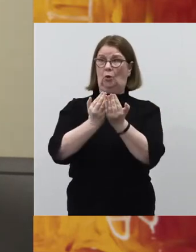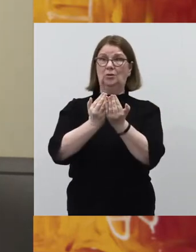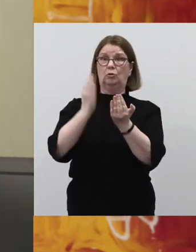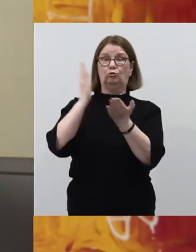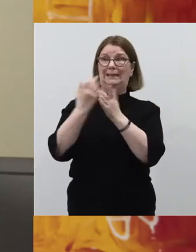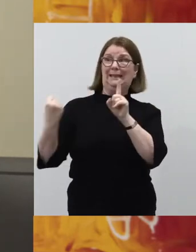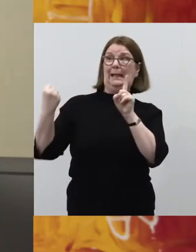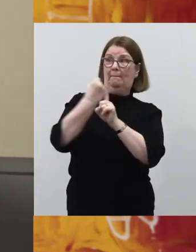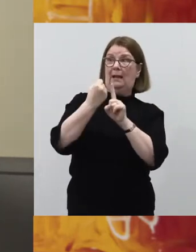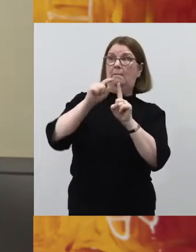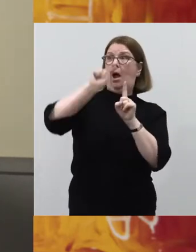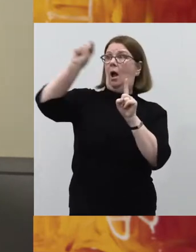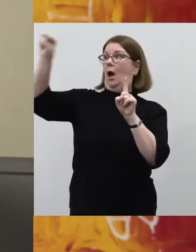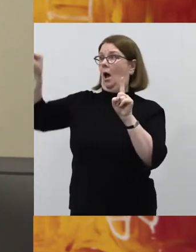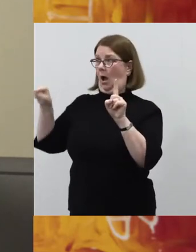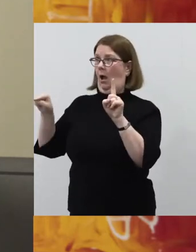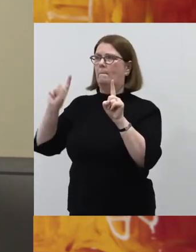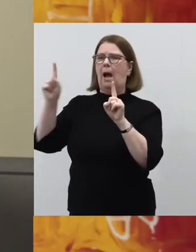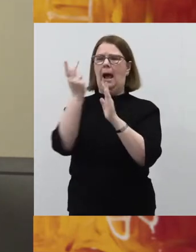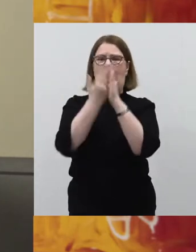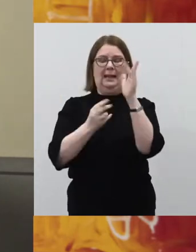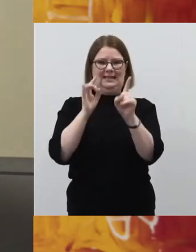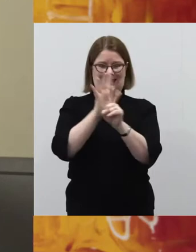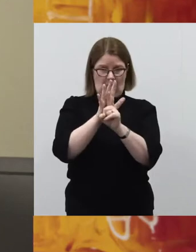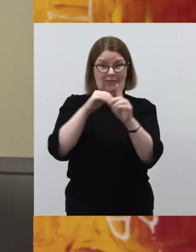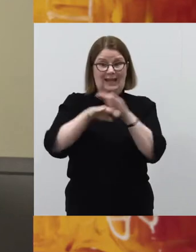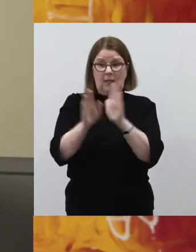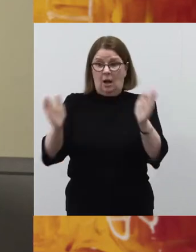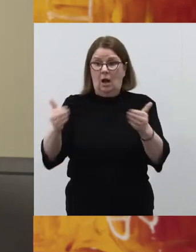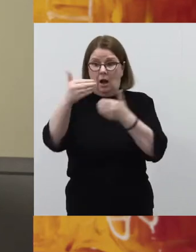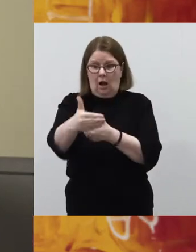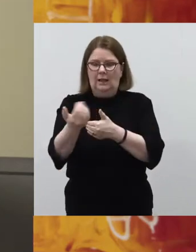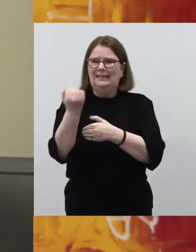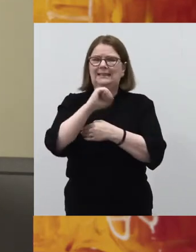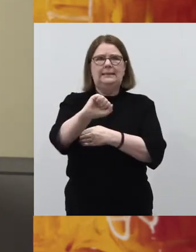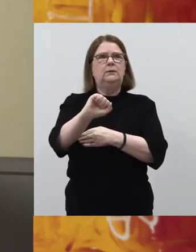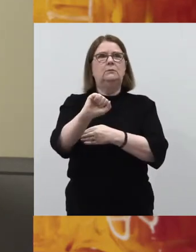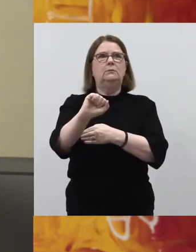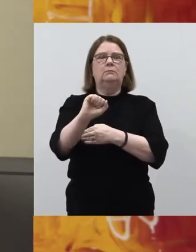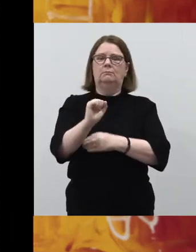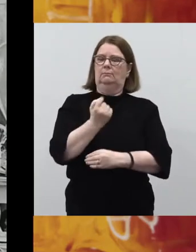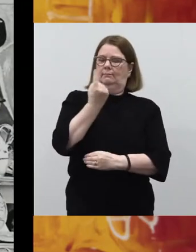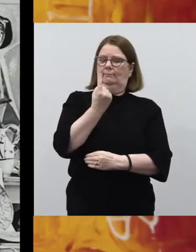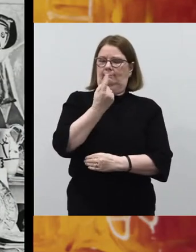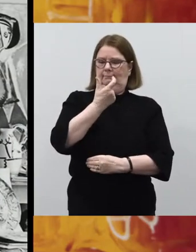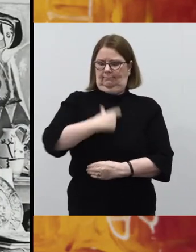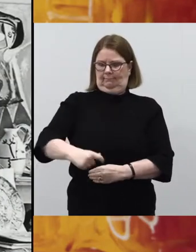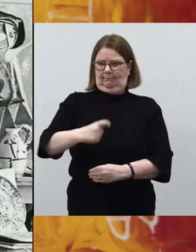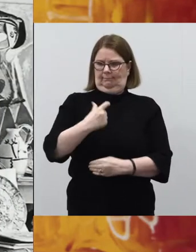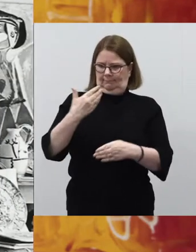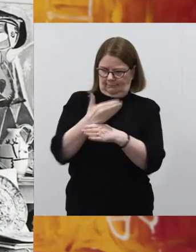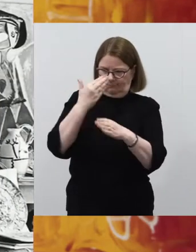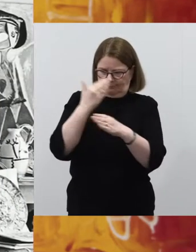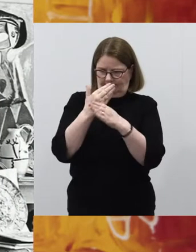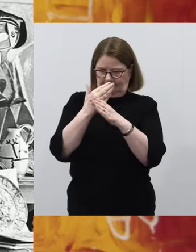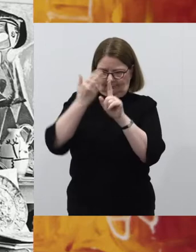In a world in which so much else is under the sway of external forces, the practice of art making in the studio